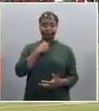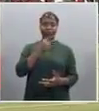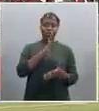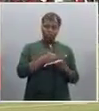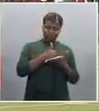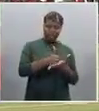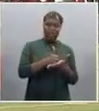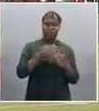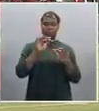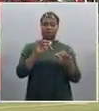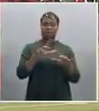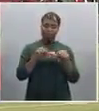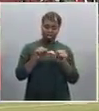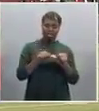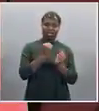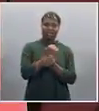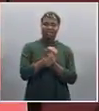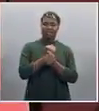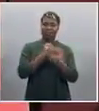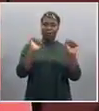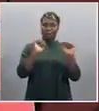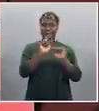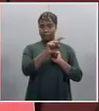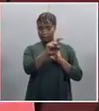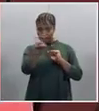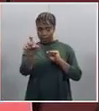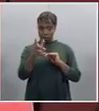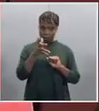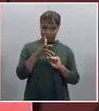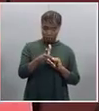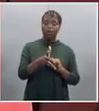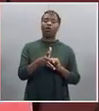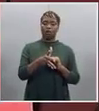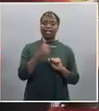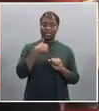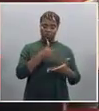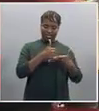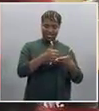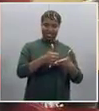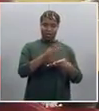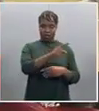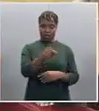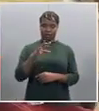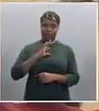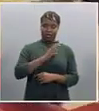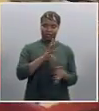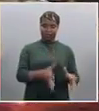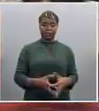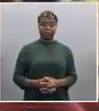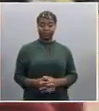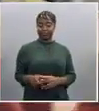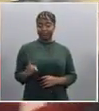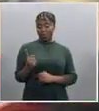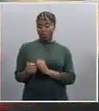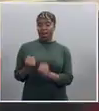remains to attain the freedoms that workers aspire for every day. SAFTU is a year old.